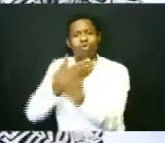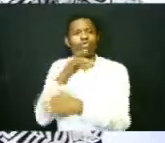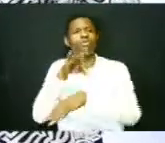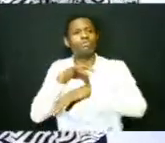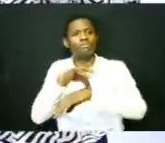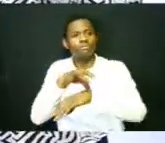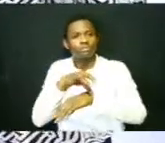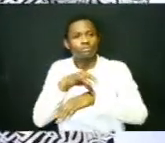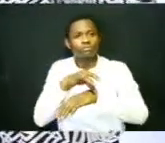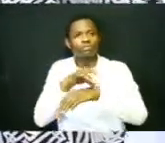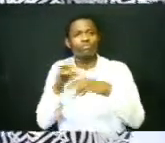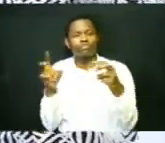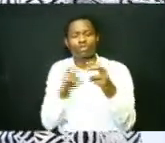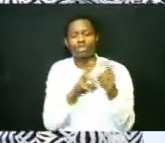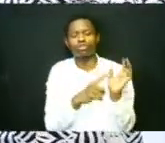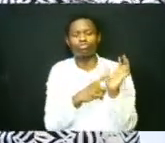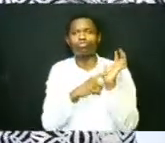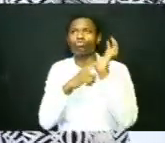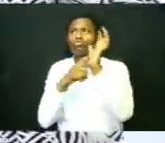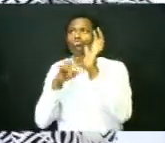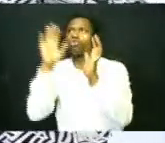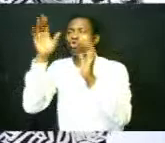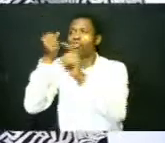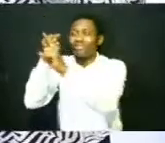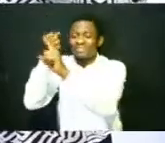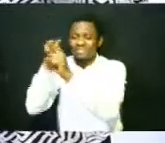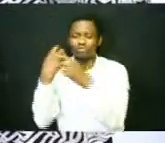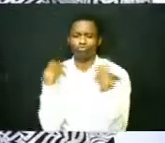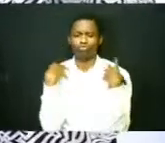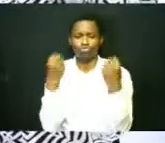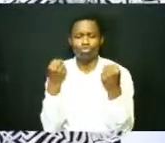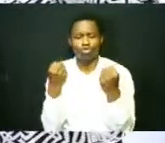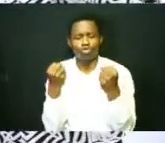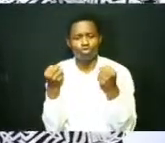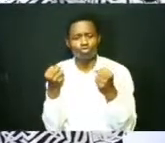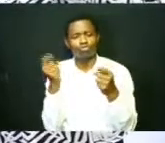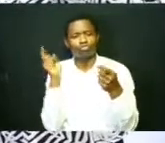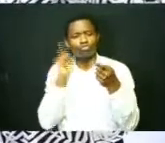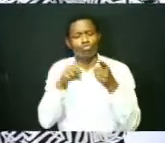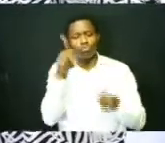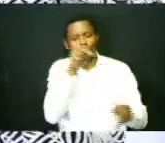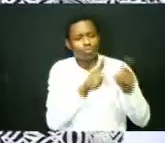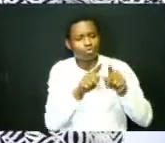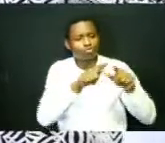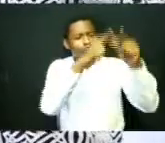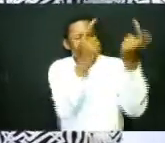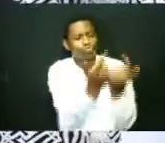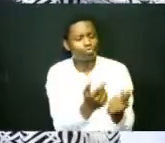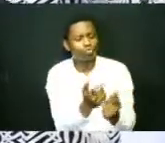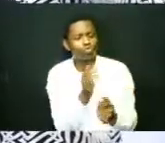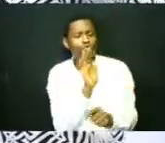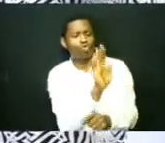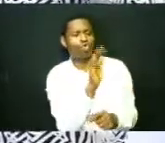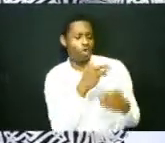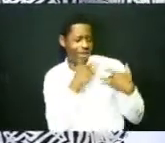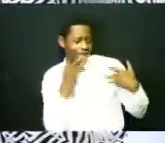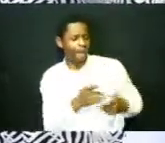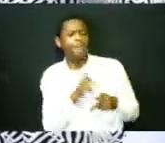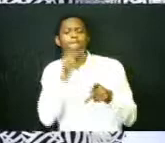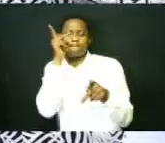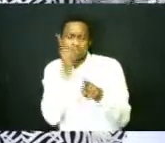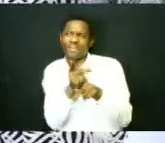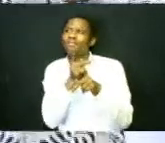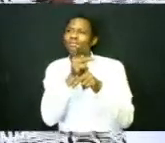To show himself strong on behalf of them whose heart is perfect towards him. So I came